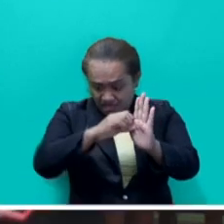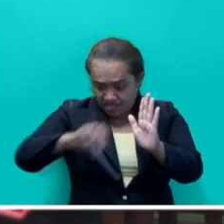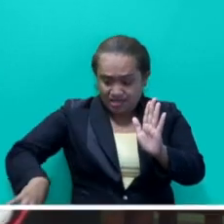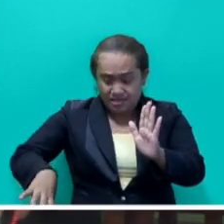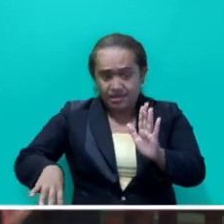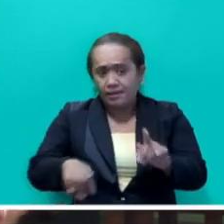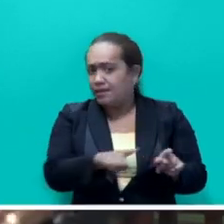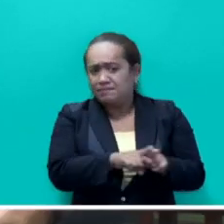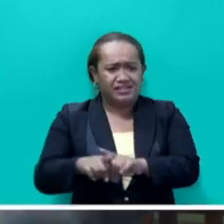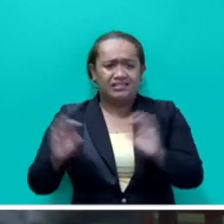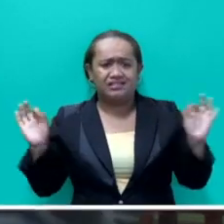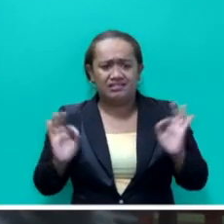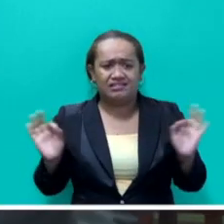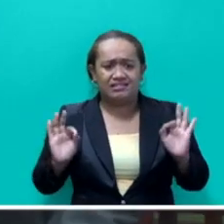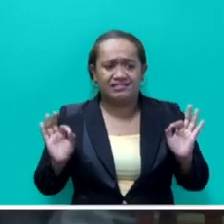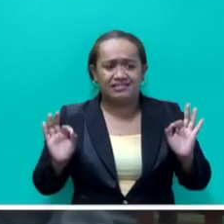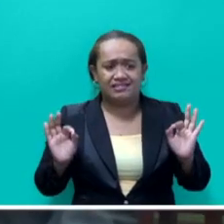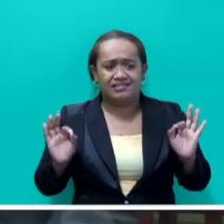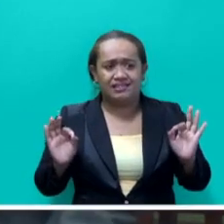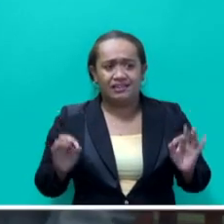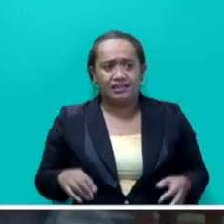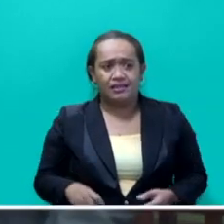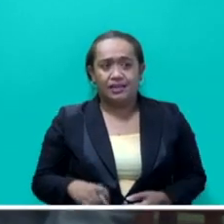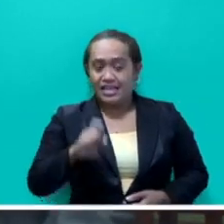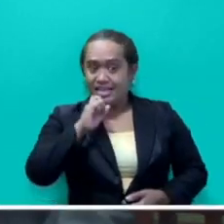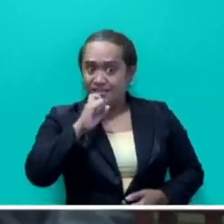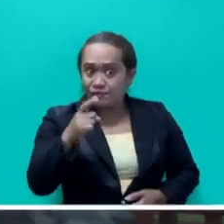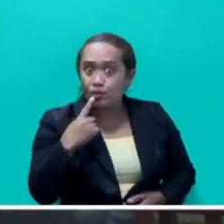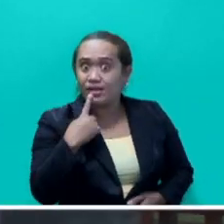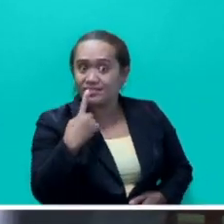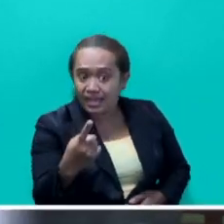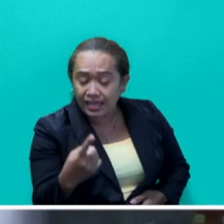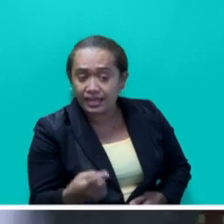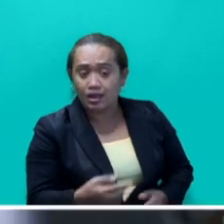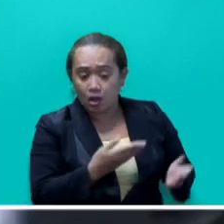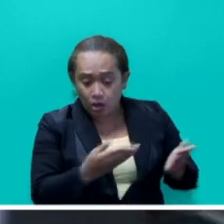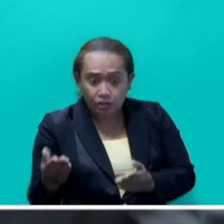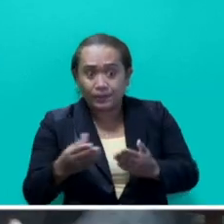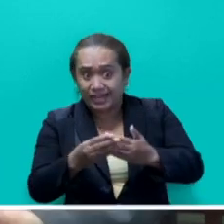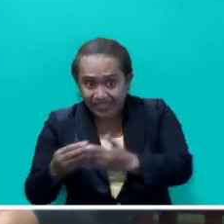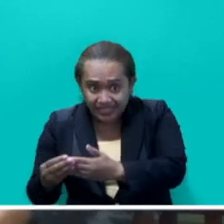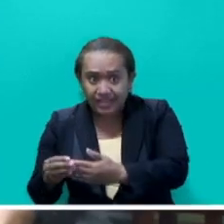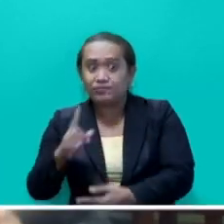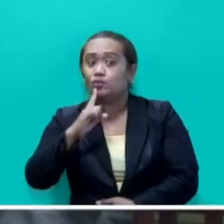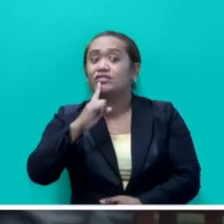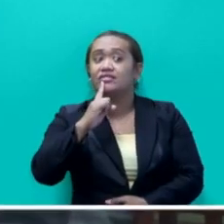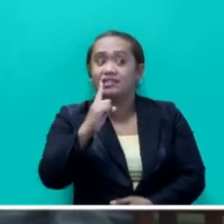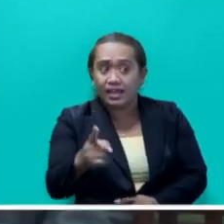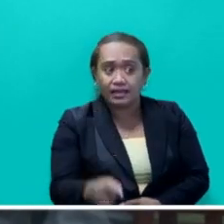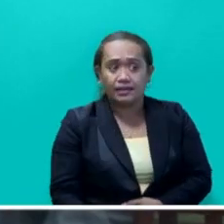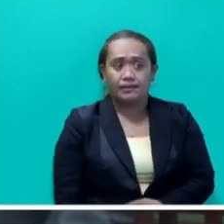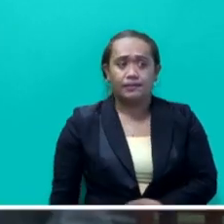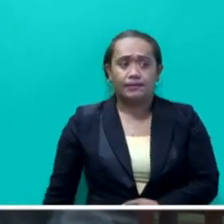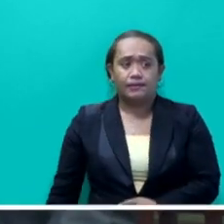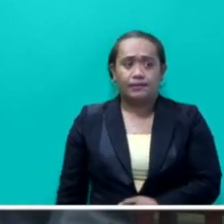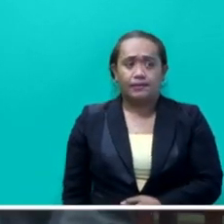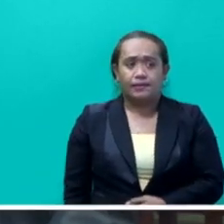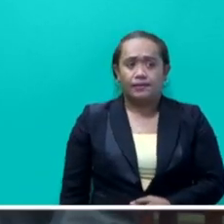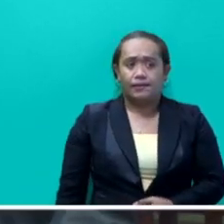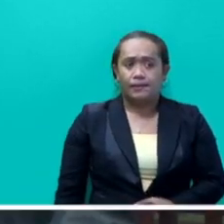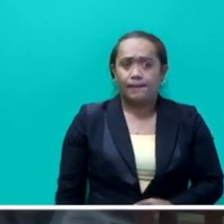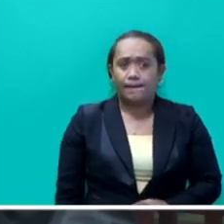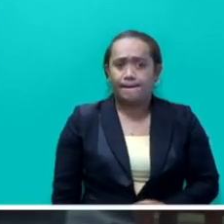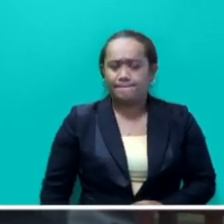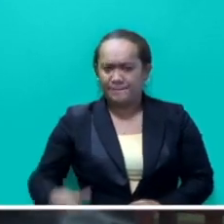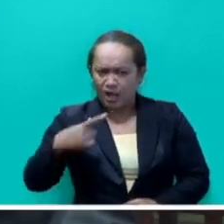Constitution, Mr. Speaker, sir. So if we are saying, Honorable Leader of the SUDELPA party, that just by virtue of the